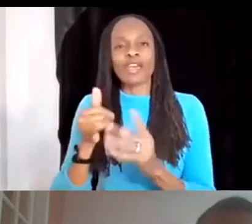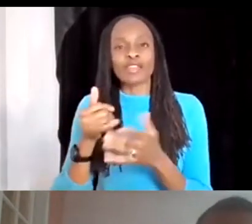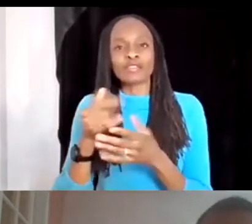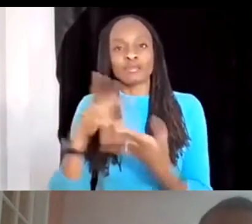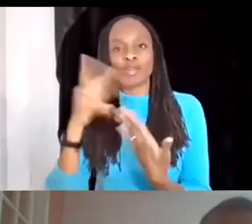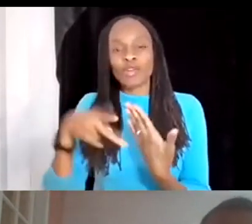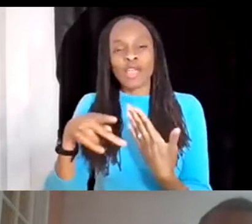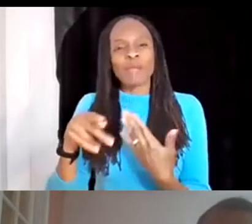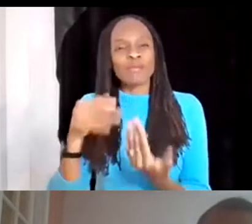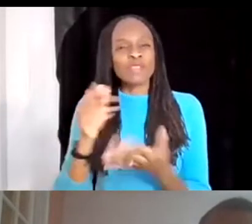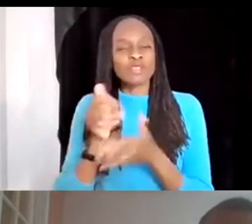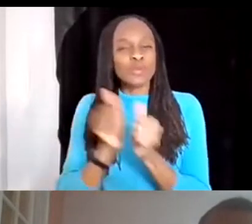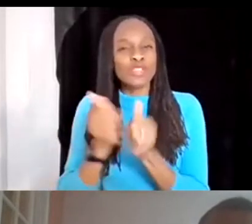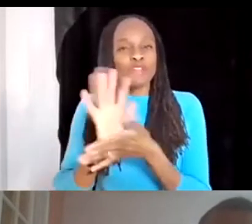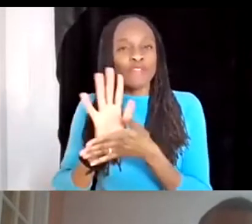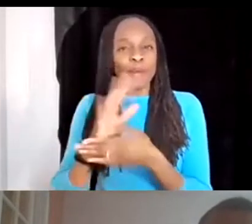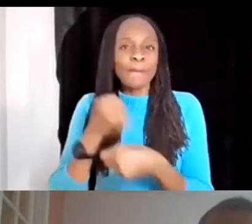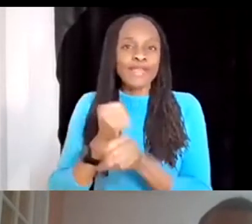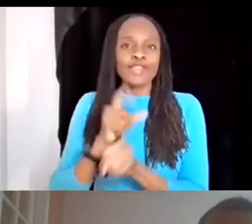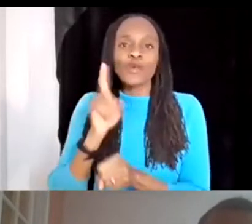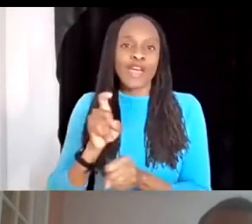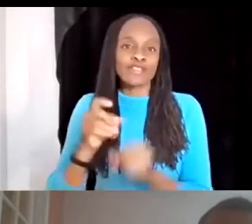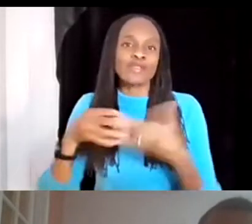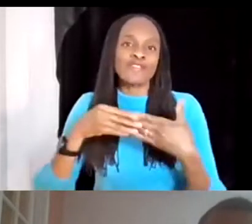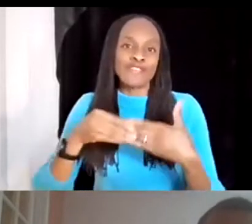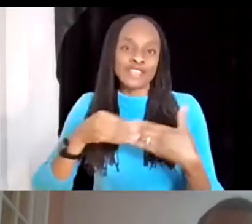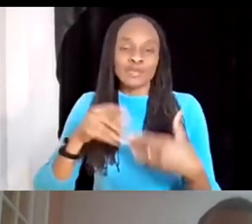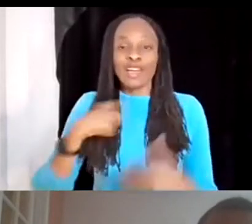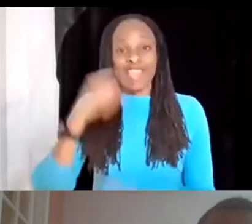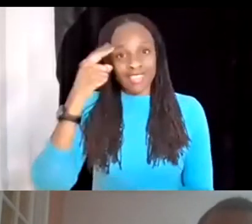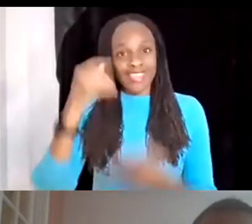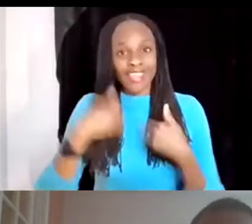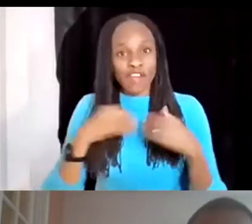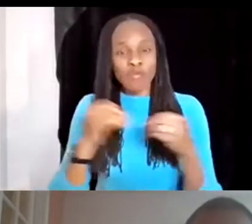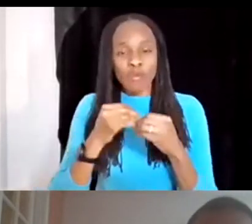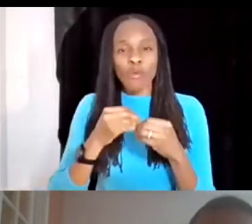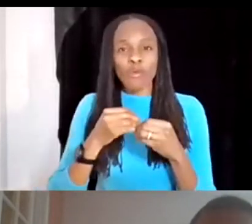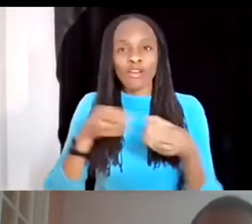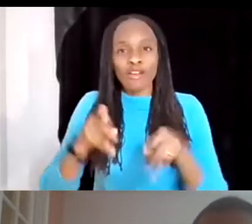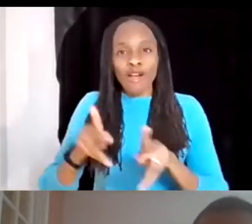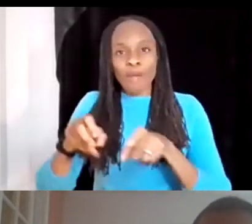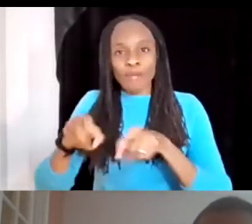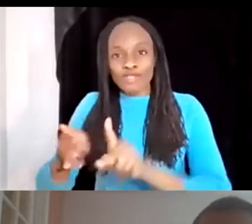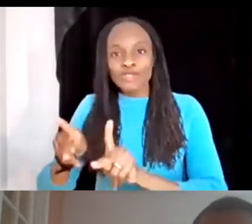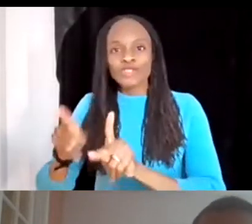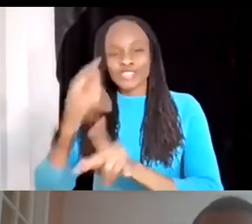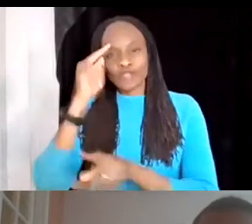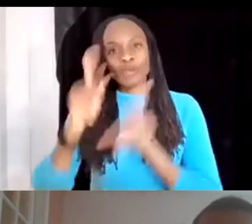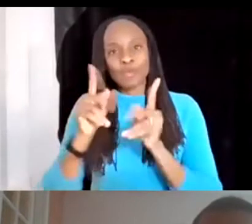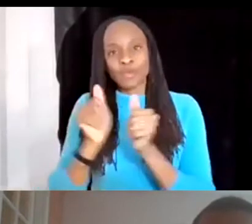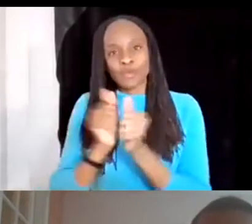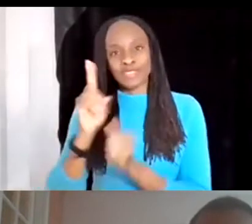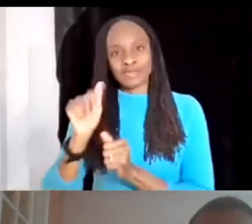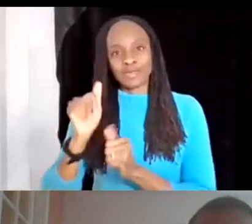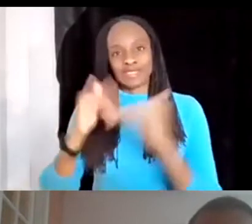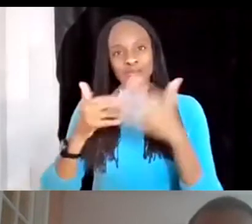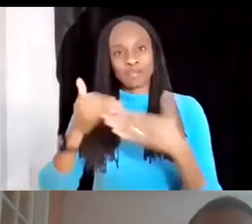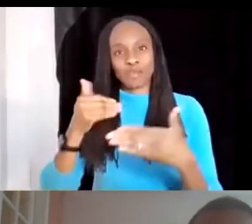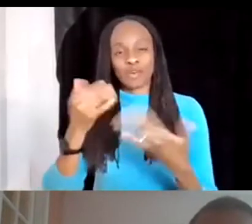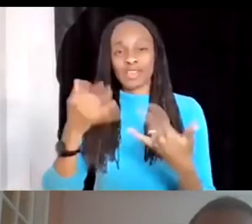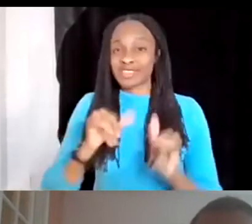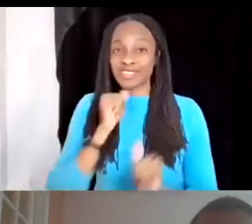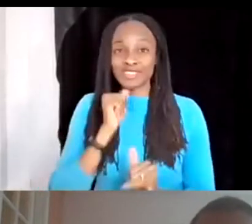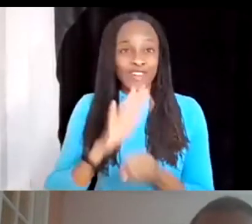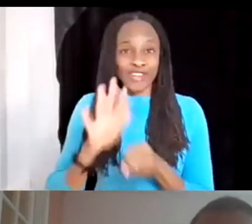flexible. And so I do think there are more opportunities for people with disabilities than there were before. It's still not enough. It can always